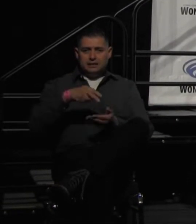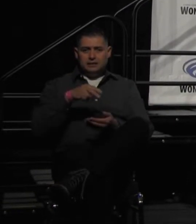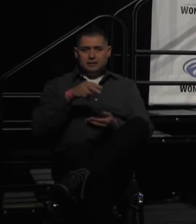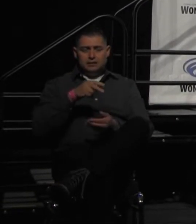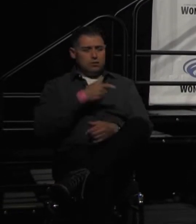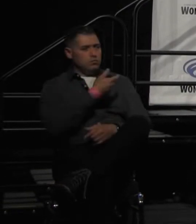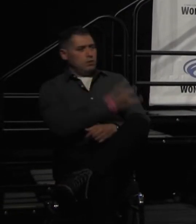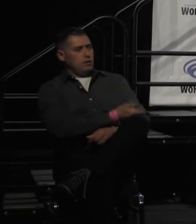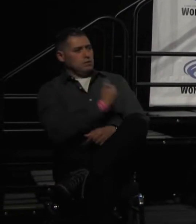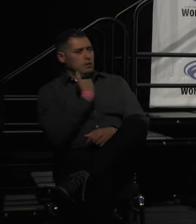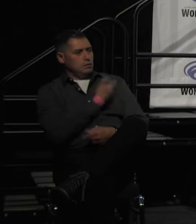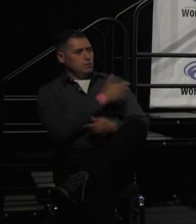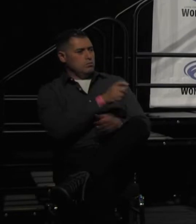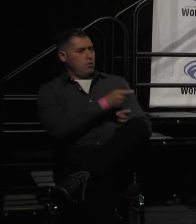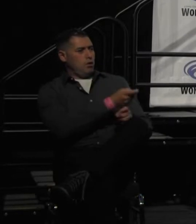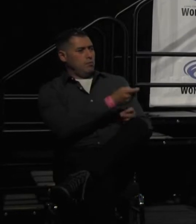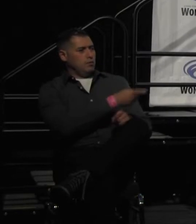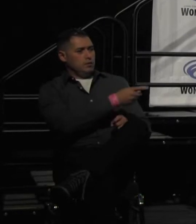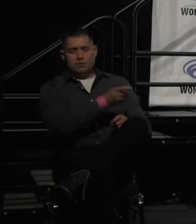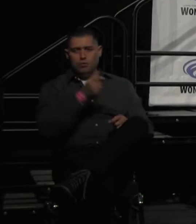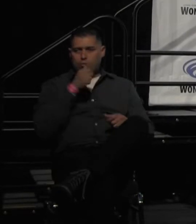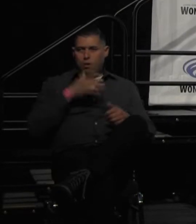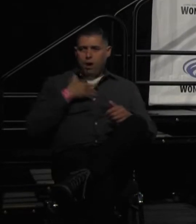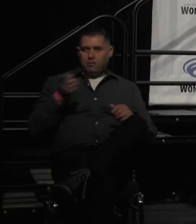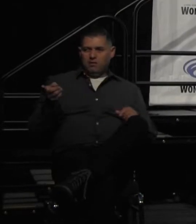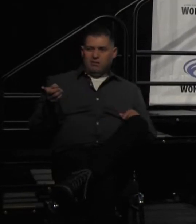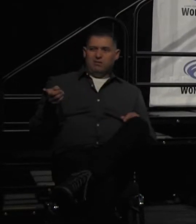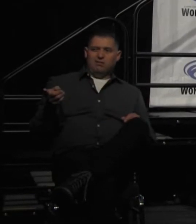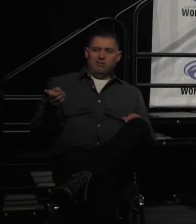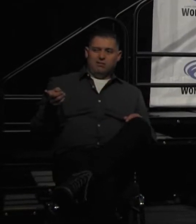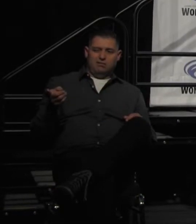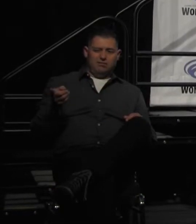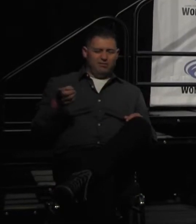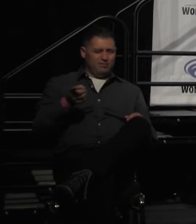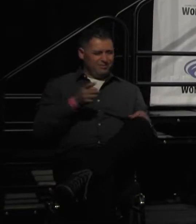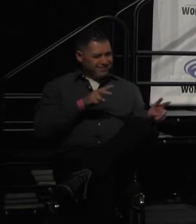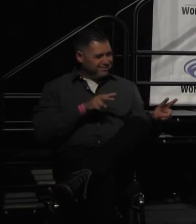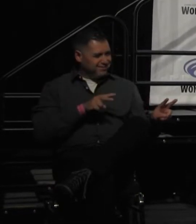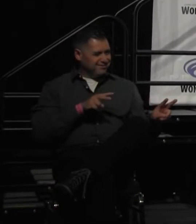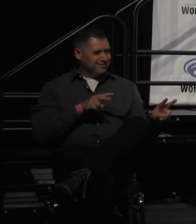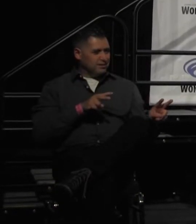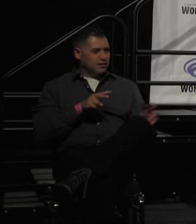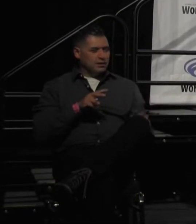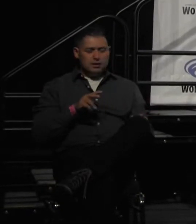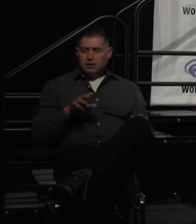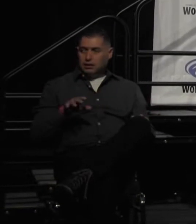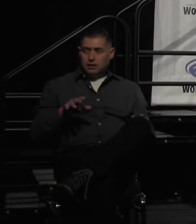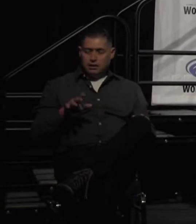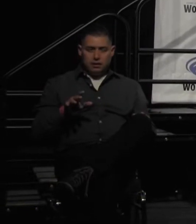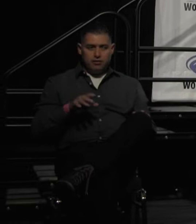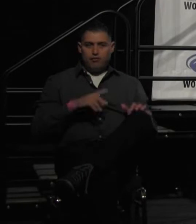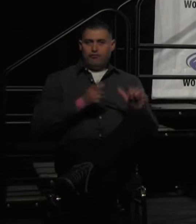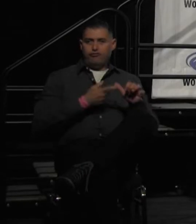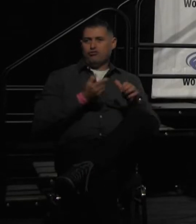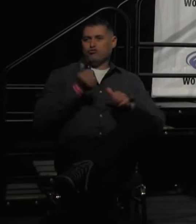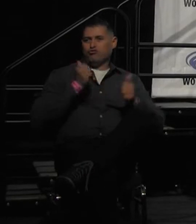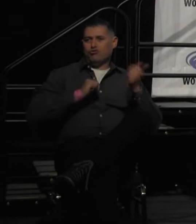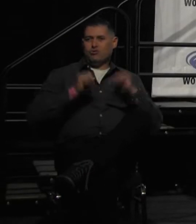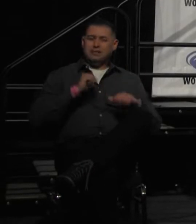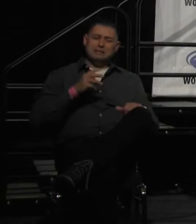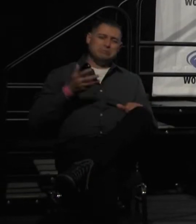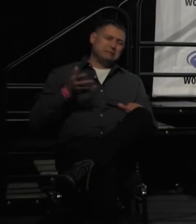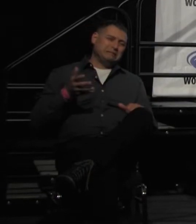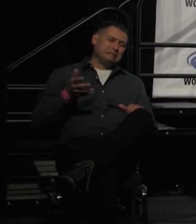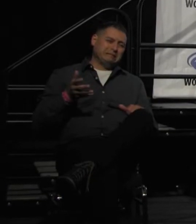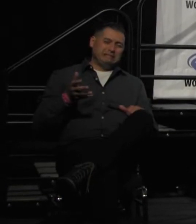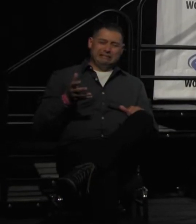do comedy. So they weren't the happiest people in the world. And so we did the first show, and it